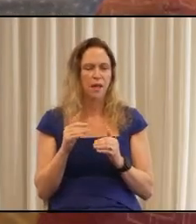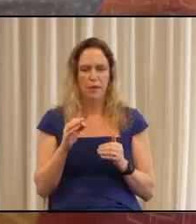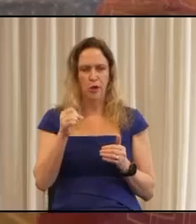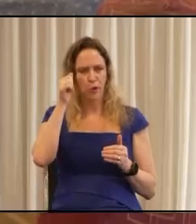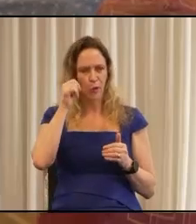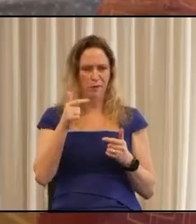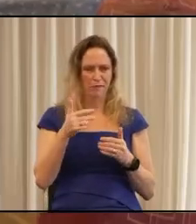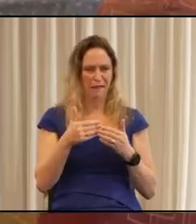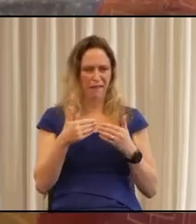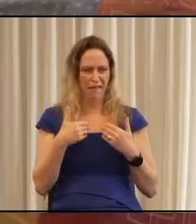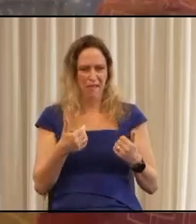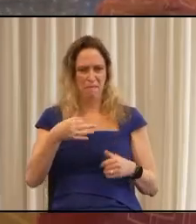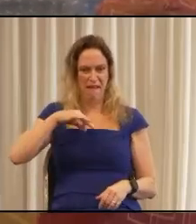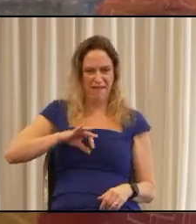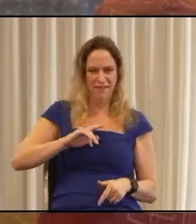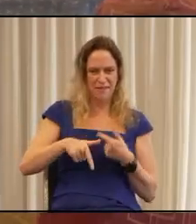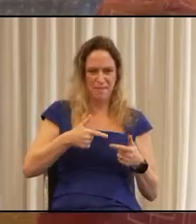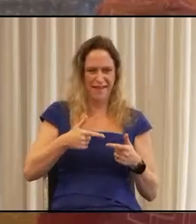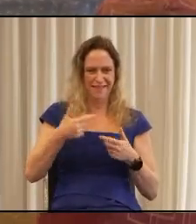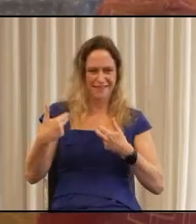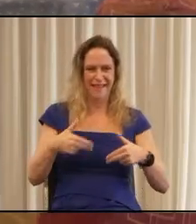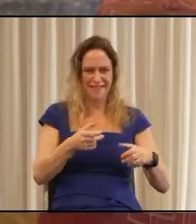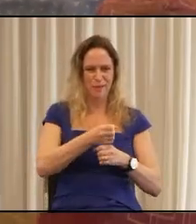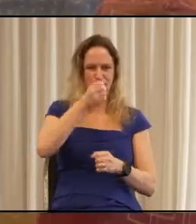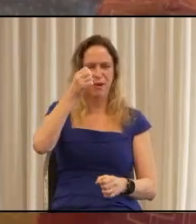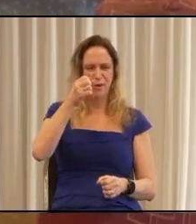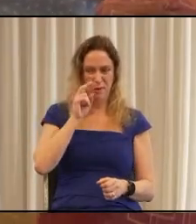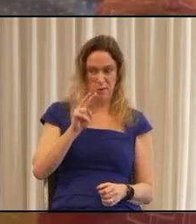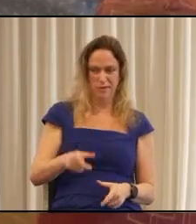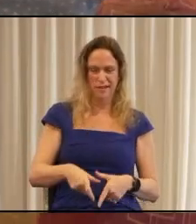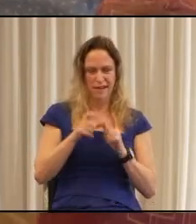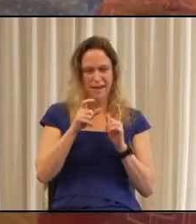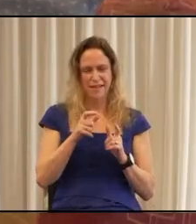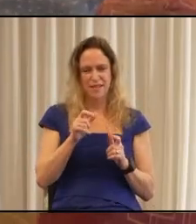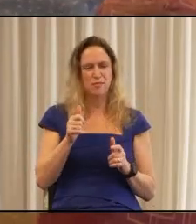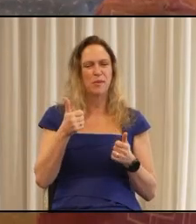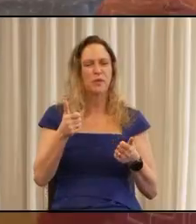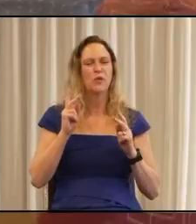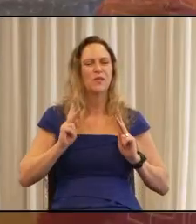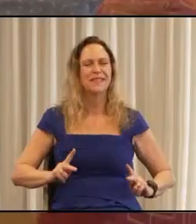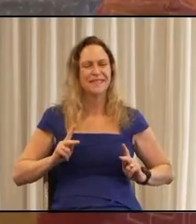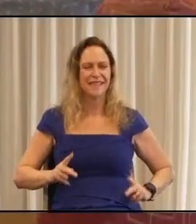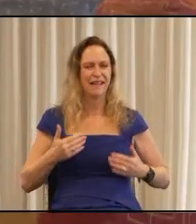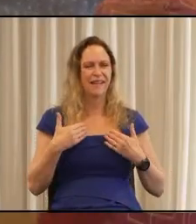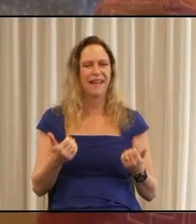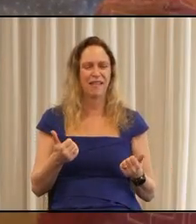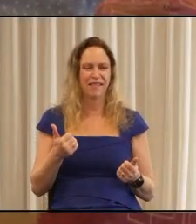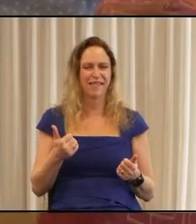dancing, but it looks pretty hard. I'd imagine that it's pretty physically. Yeah. So I think there's multiple facets there.